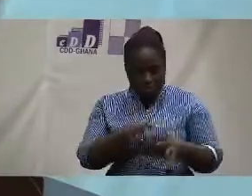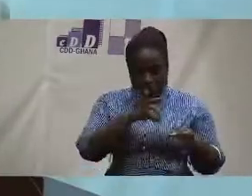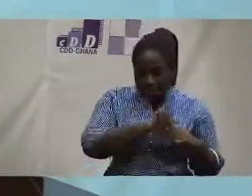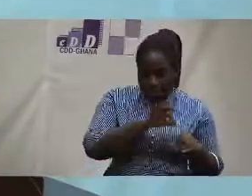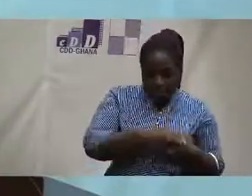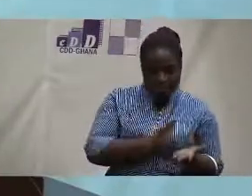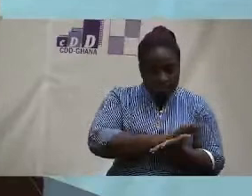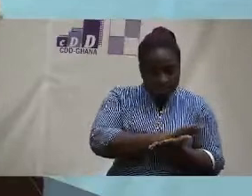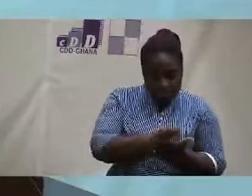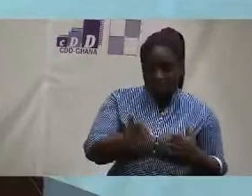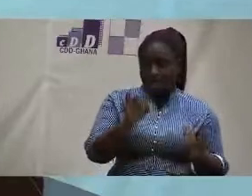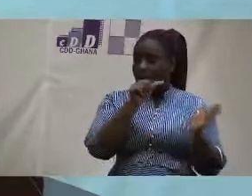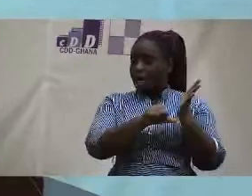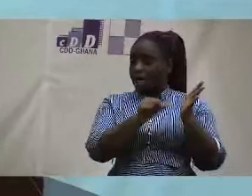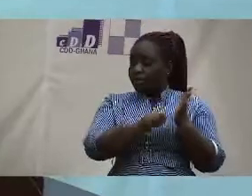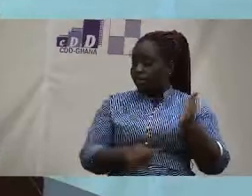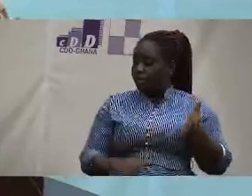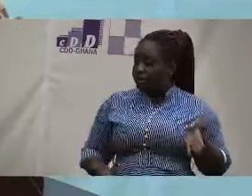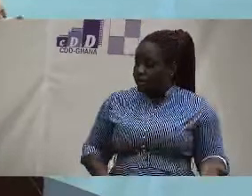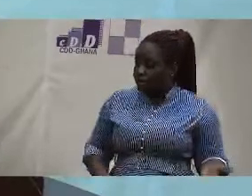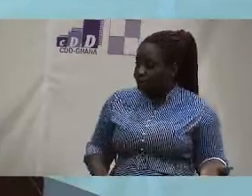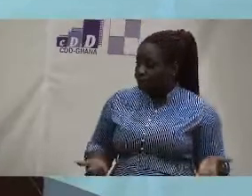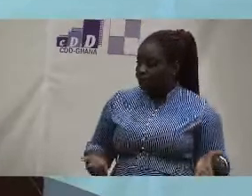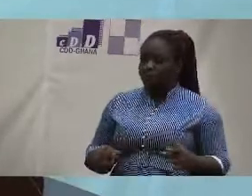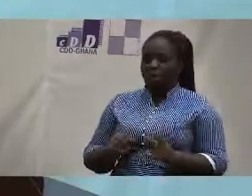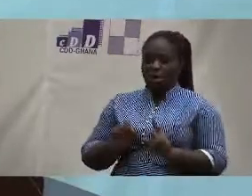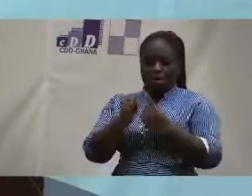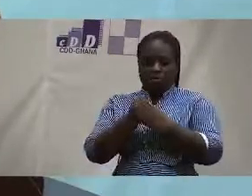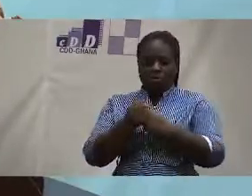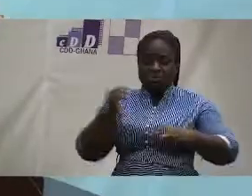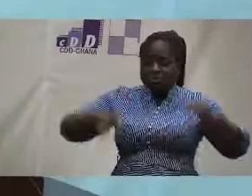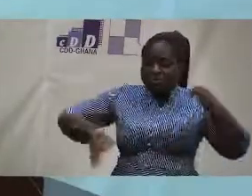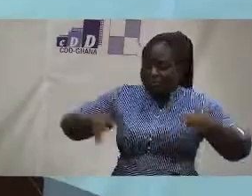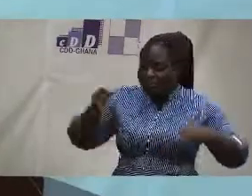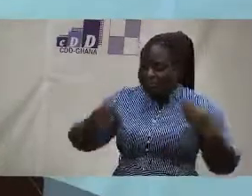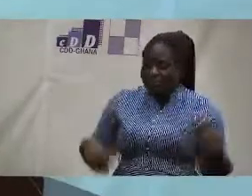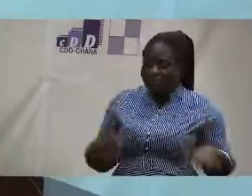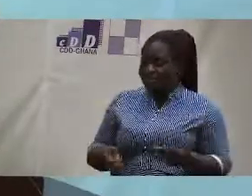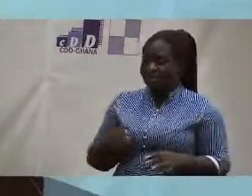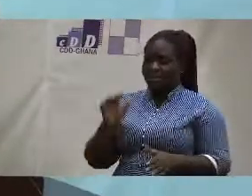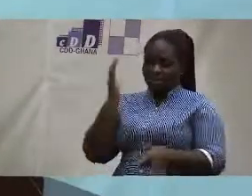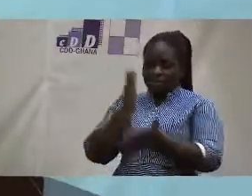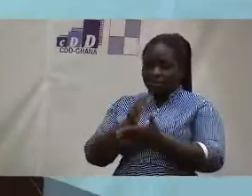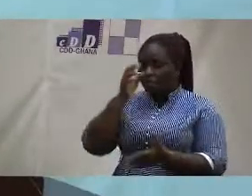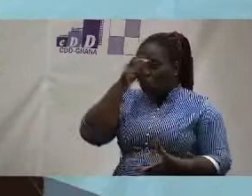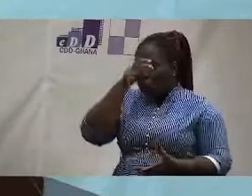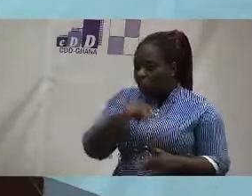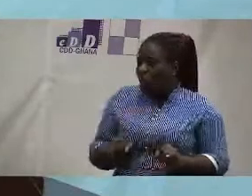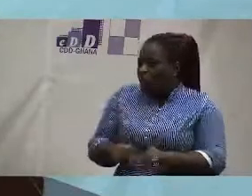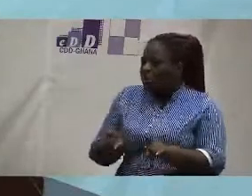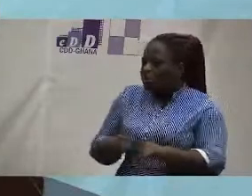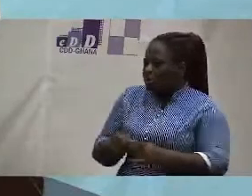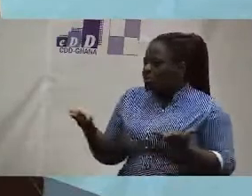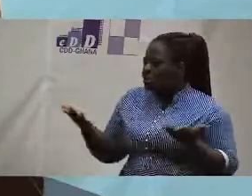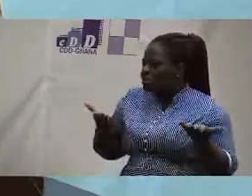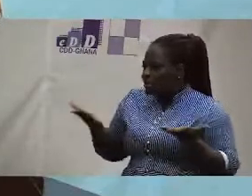elections, transparency and accountability, social justice, anti-corruption. But there are also